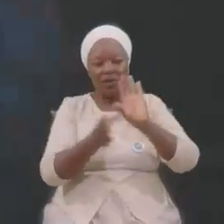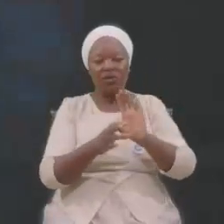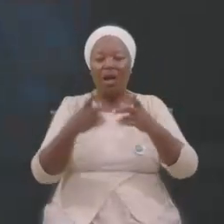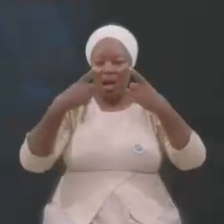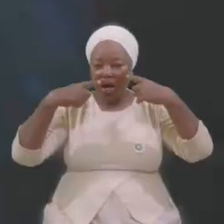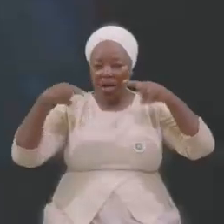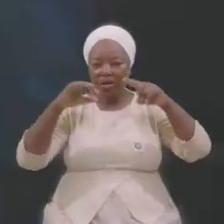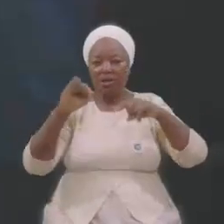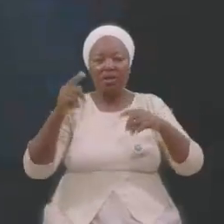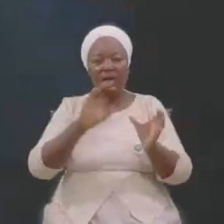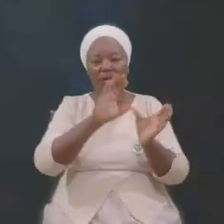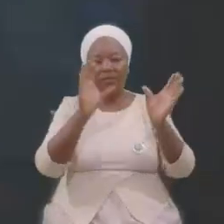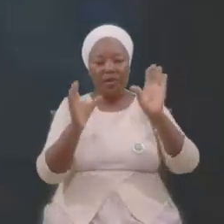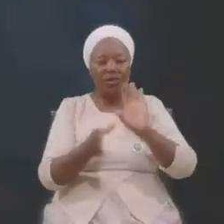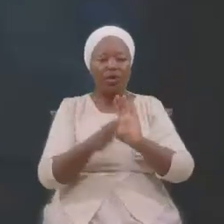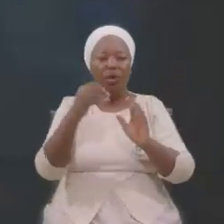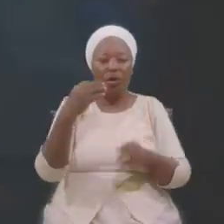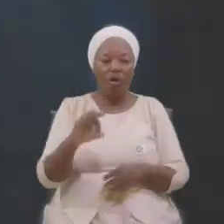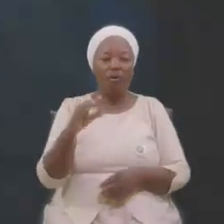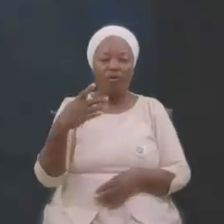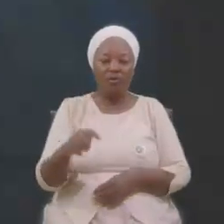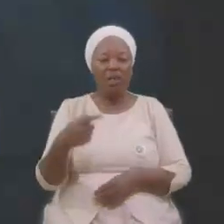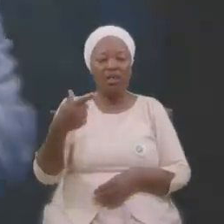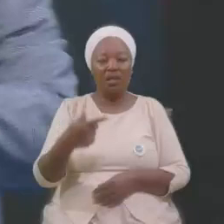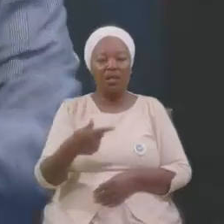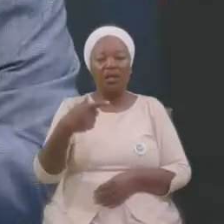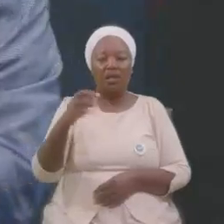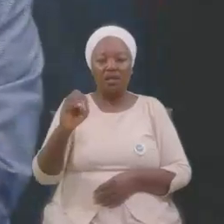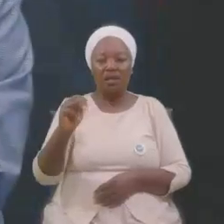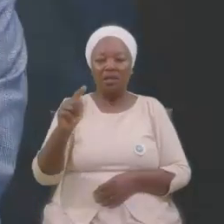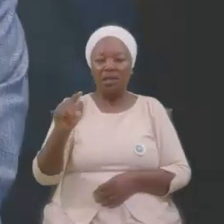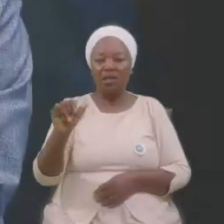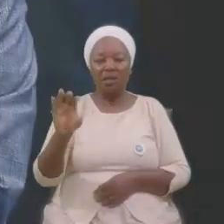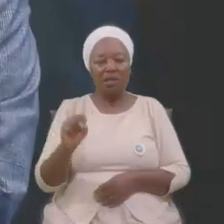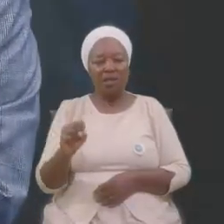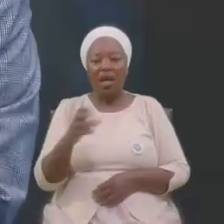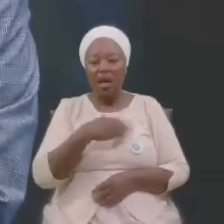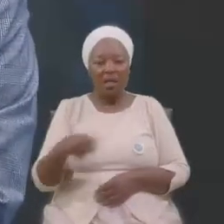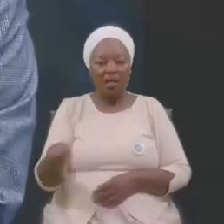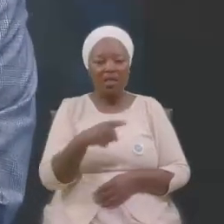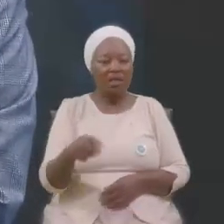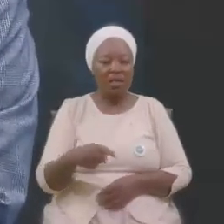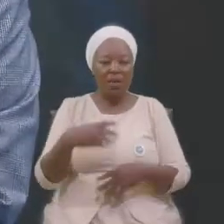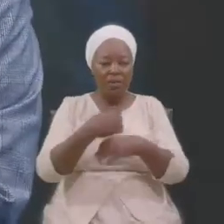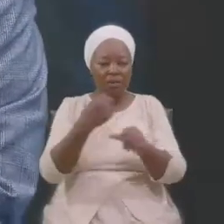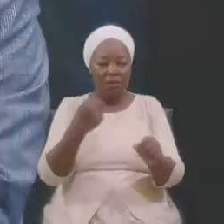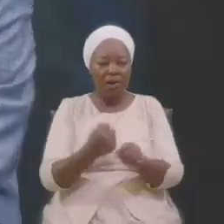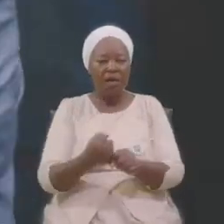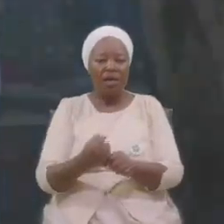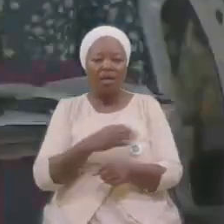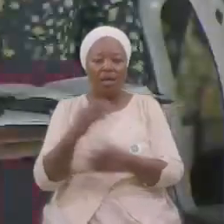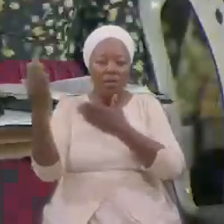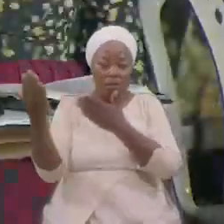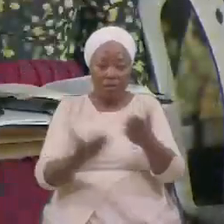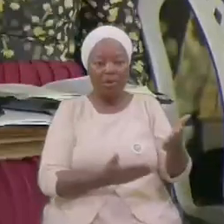declaring the conversion of the Gentiles, and they caused great joy unto